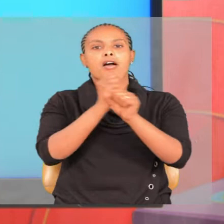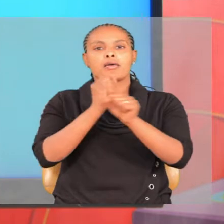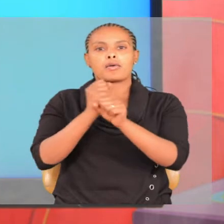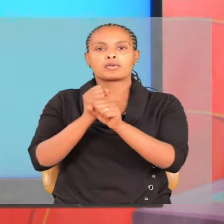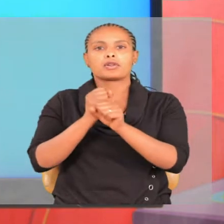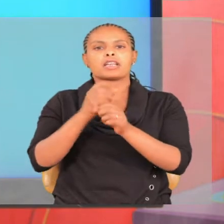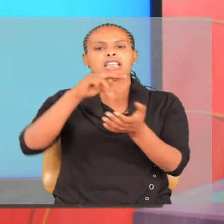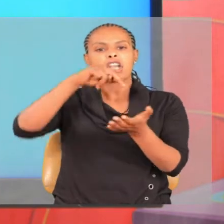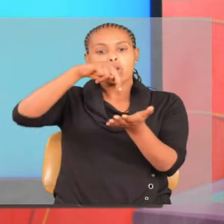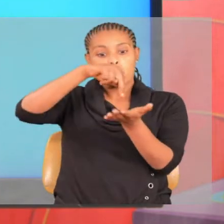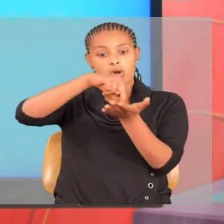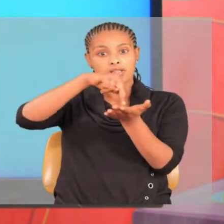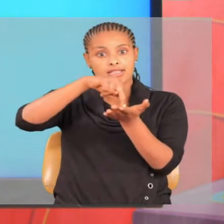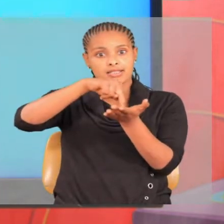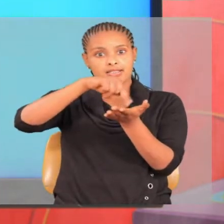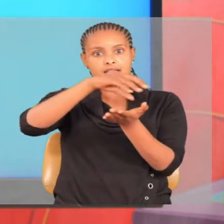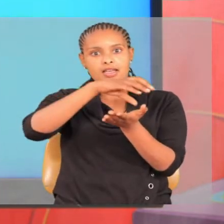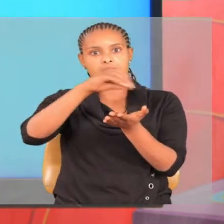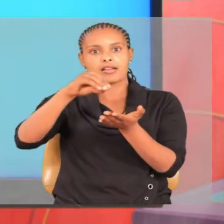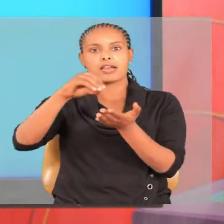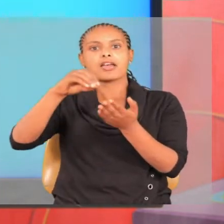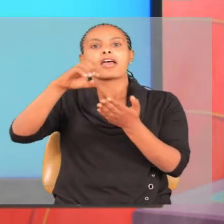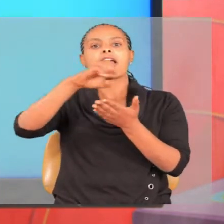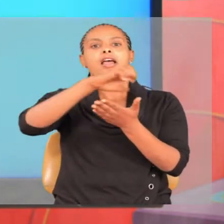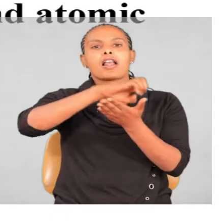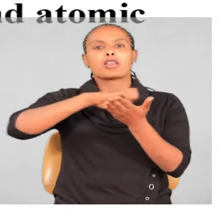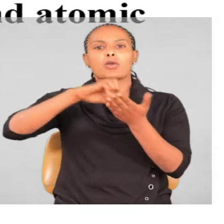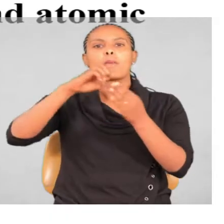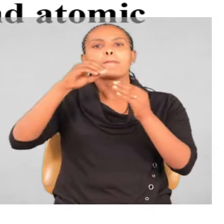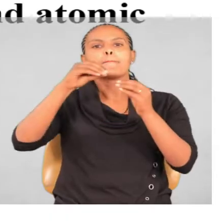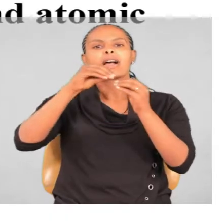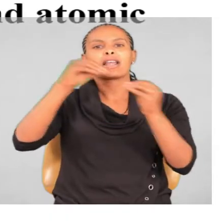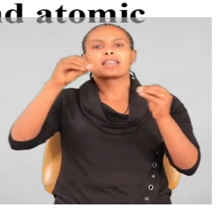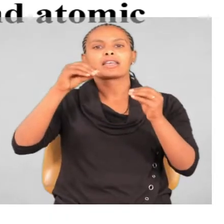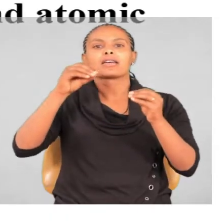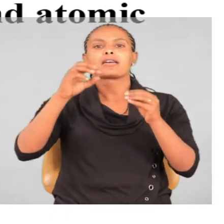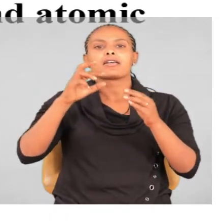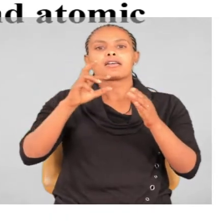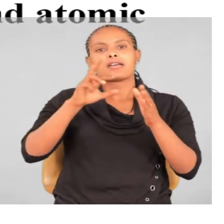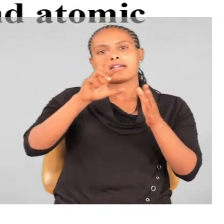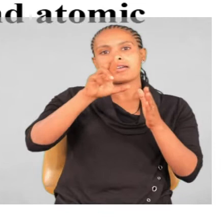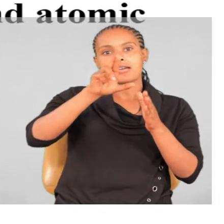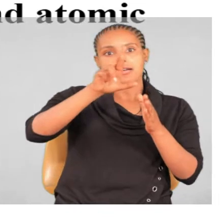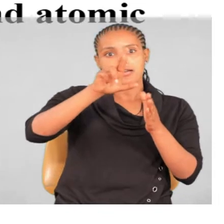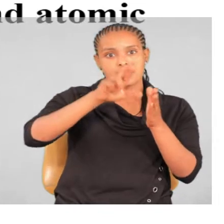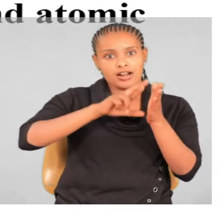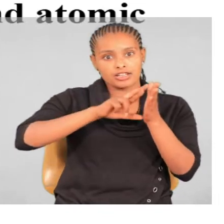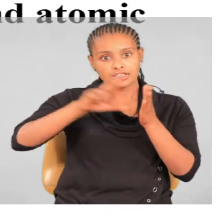the nucleus, and electromagnetic radiation and atomic spectra.